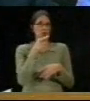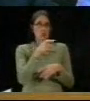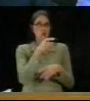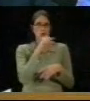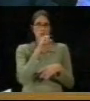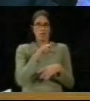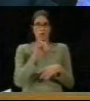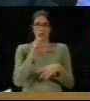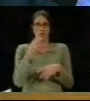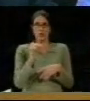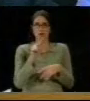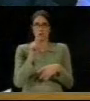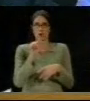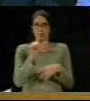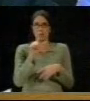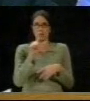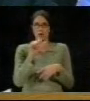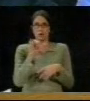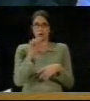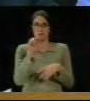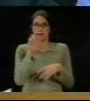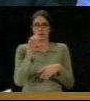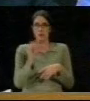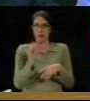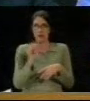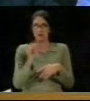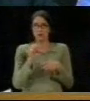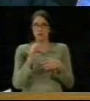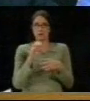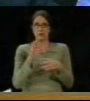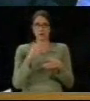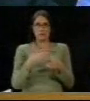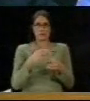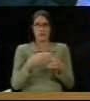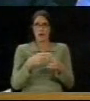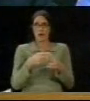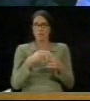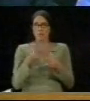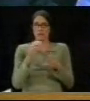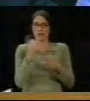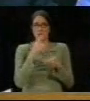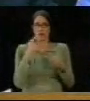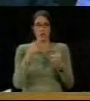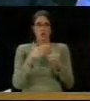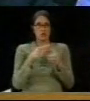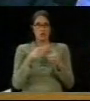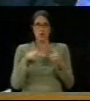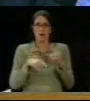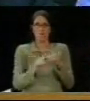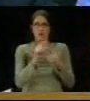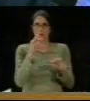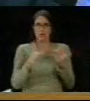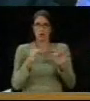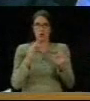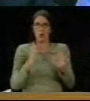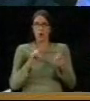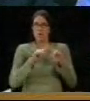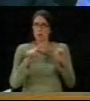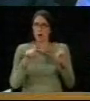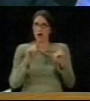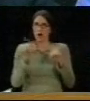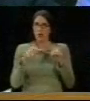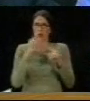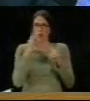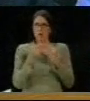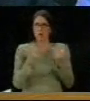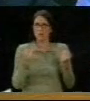John Balance reputation has done anything to ever offend the courts. I think we've got good attorneys, but when is this going to be resolved? Can